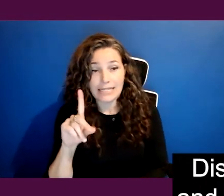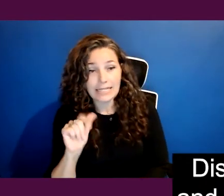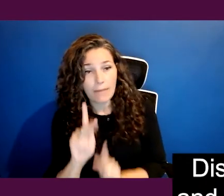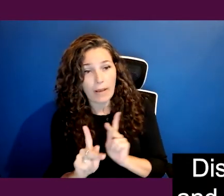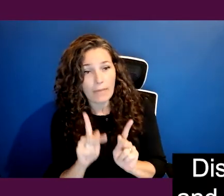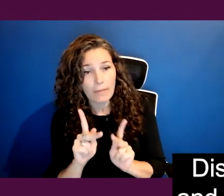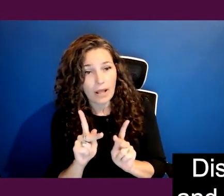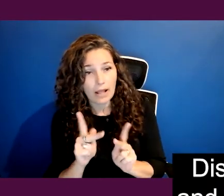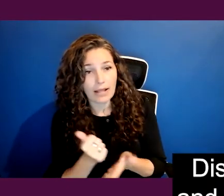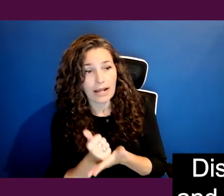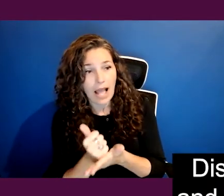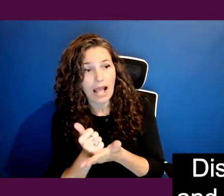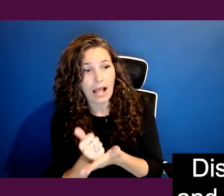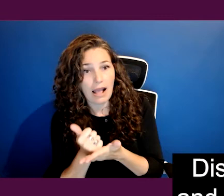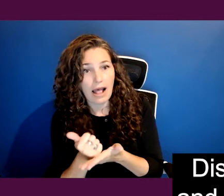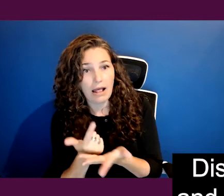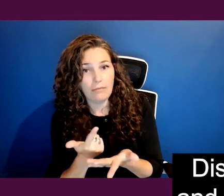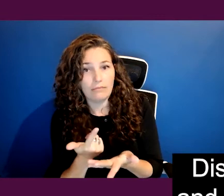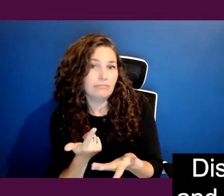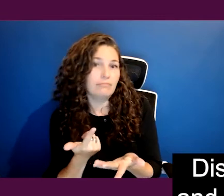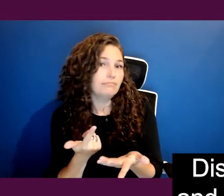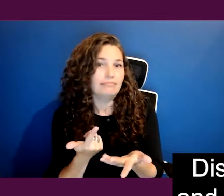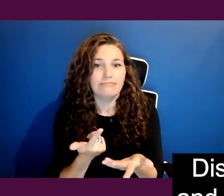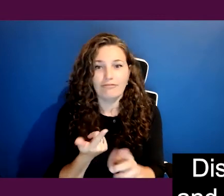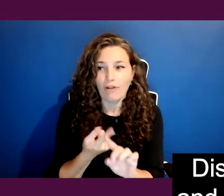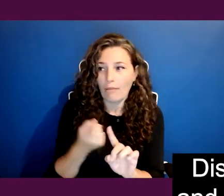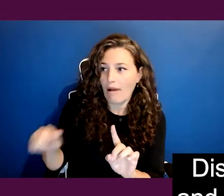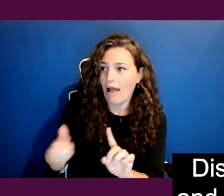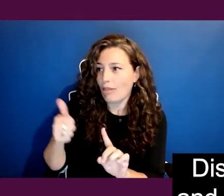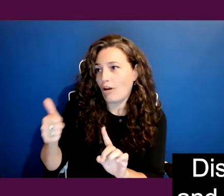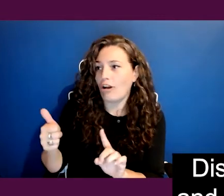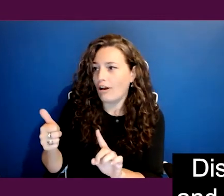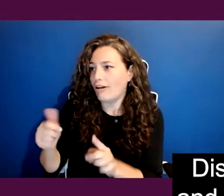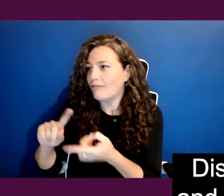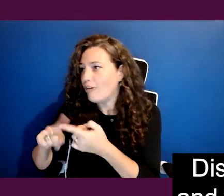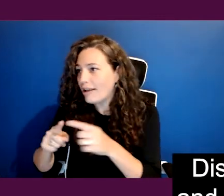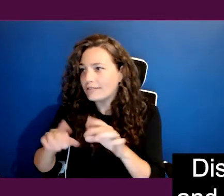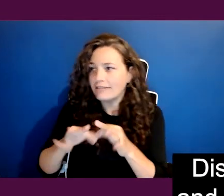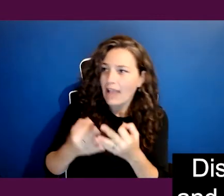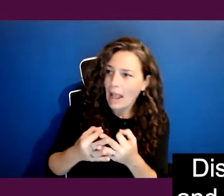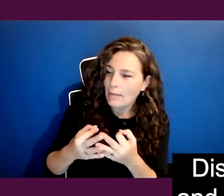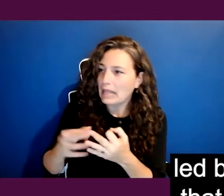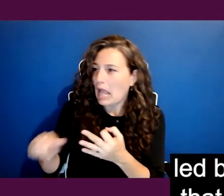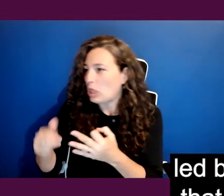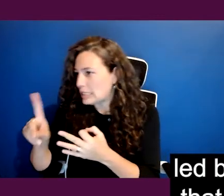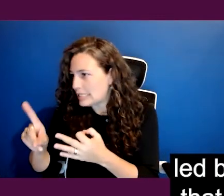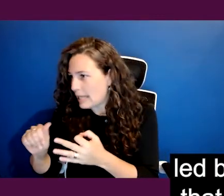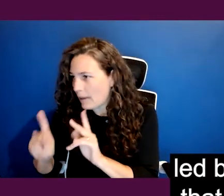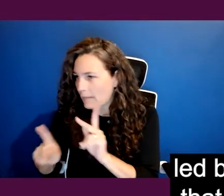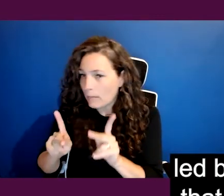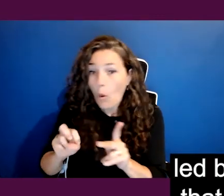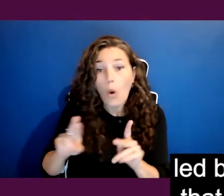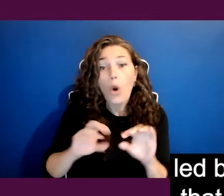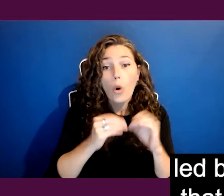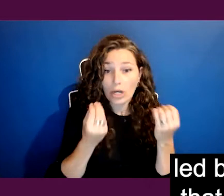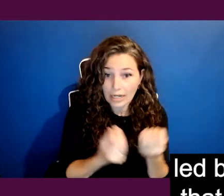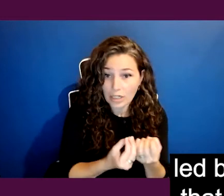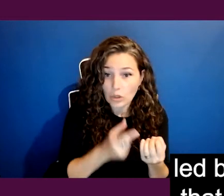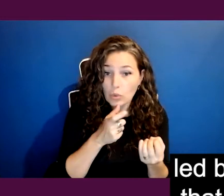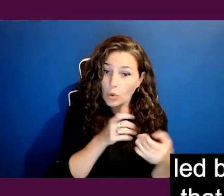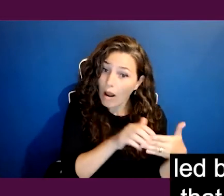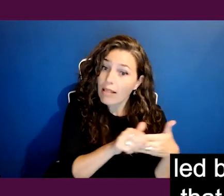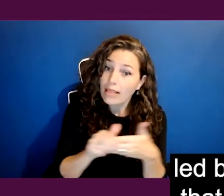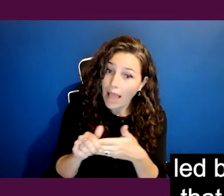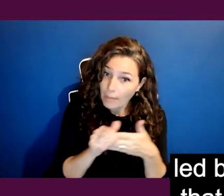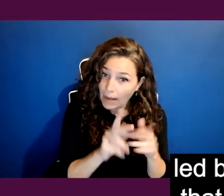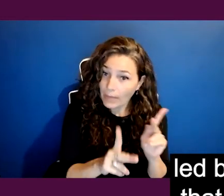Disabled people can get support from friends and family, other disabled people, organizations led by people with disabilities,